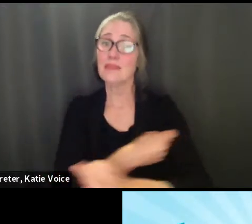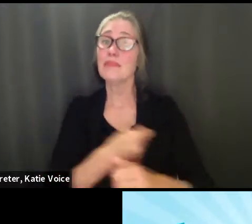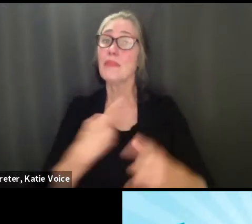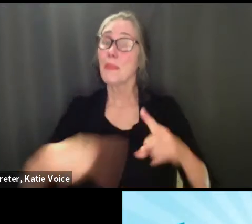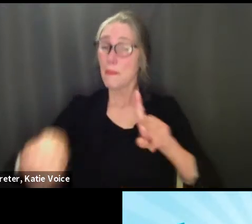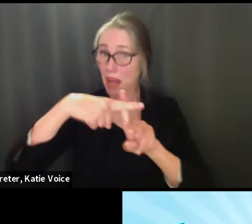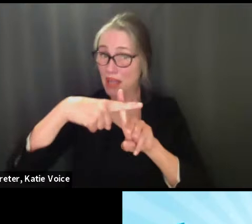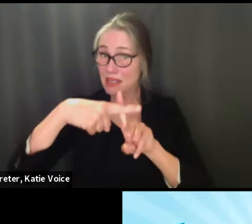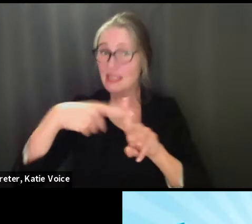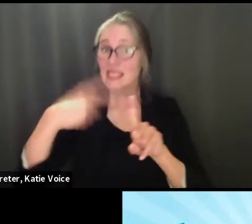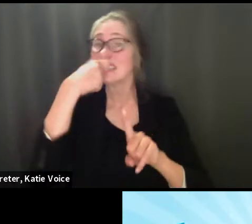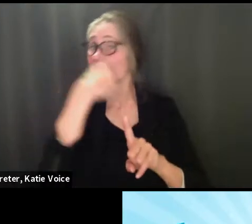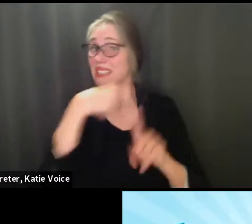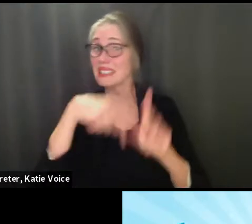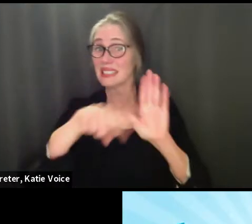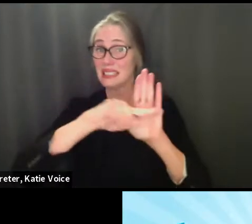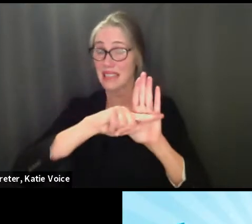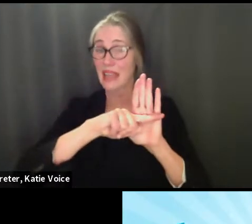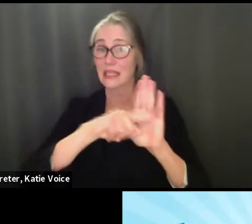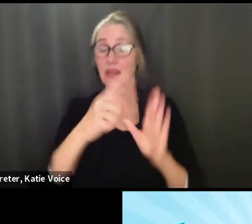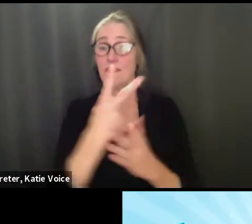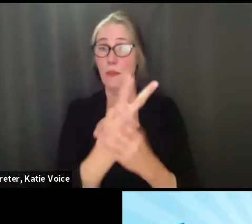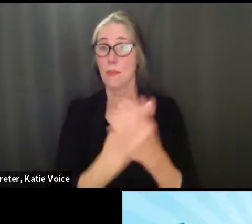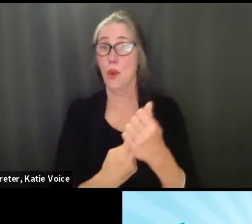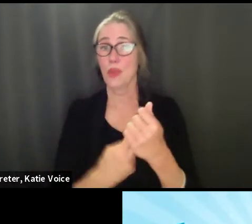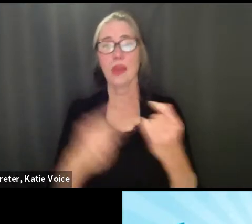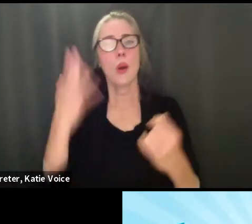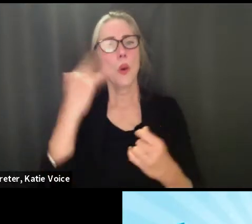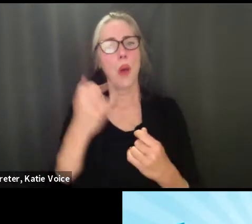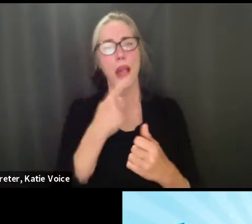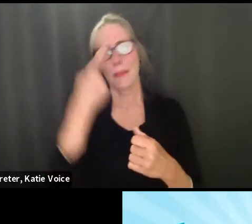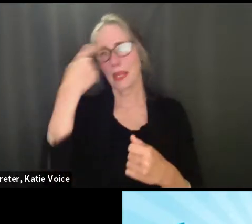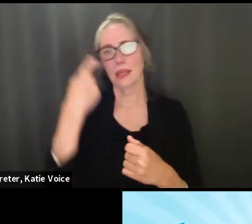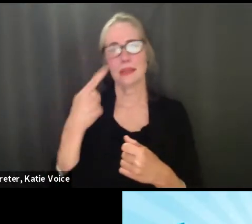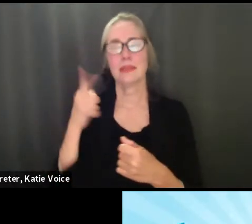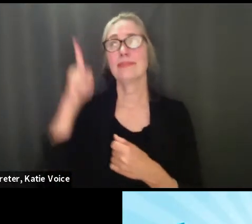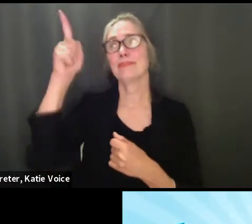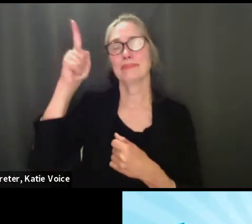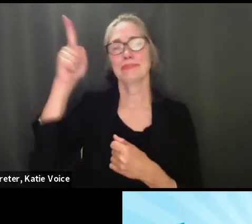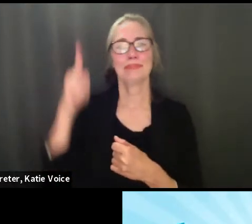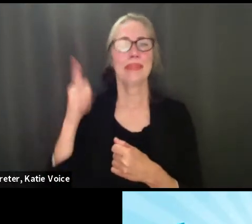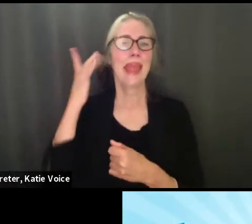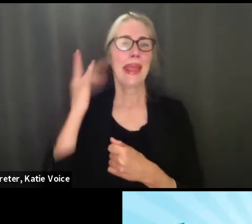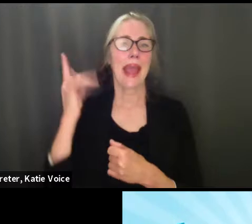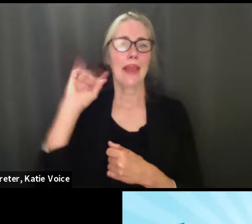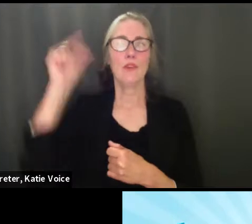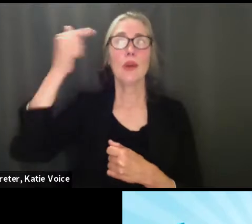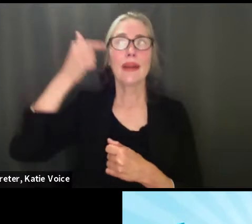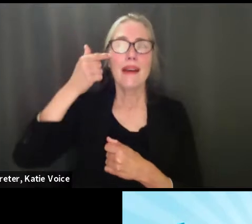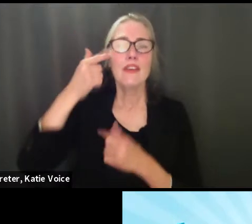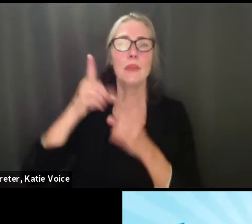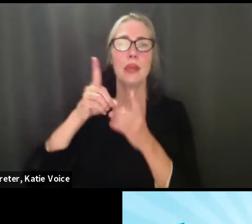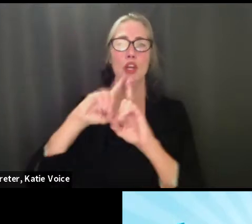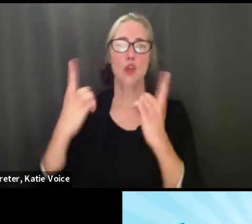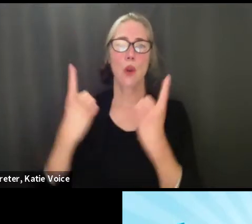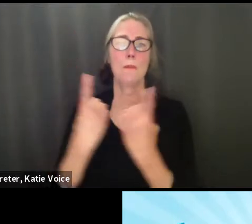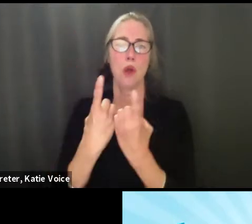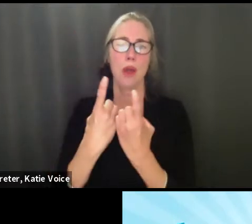test because that's what is required by California Department of Public Health in a live event of that